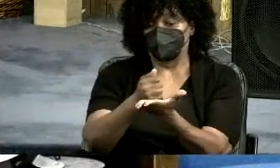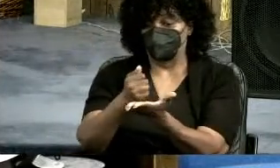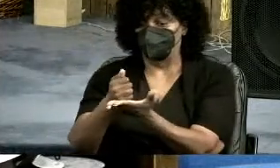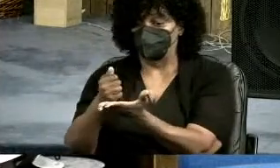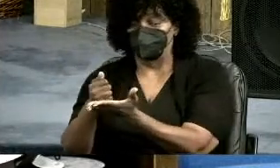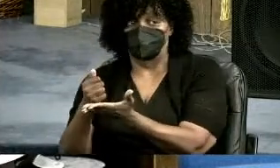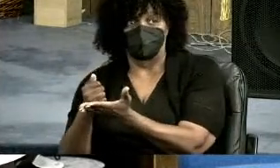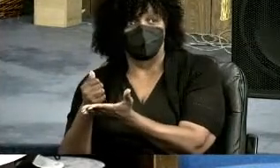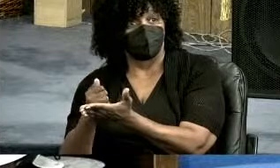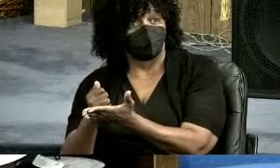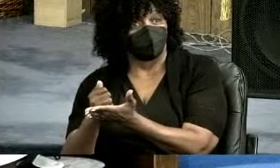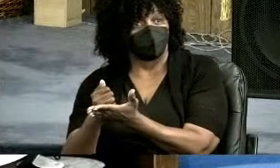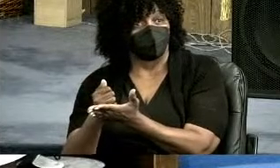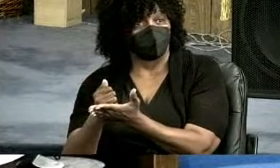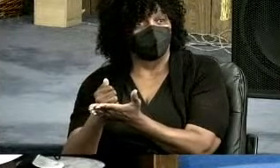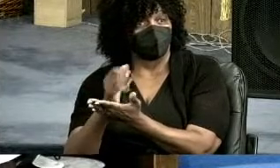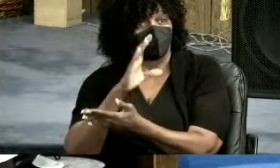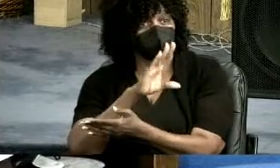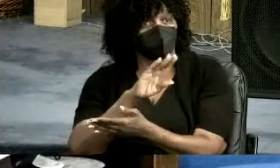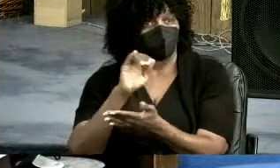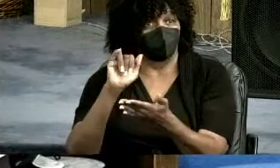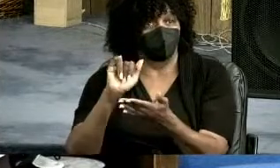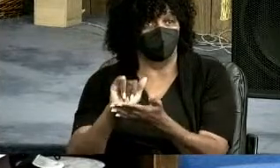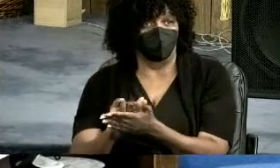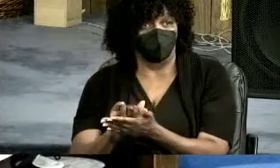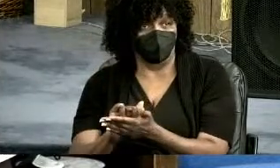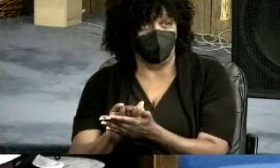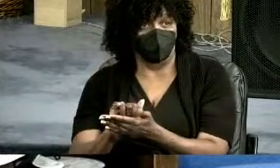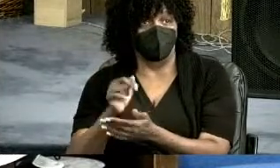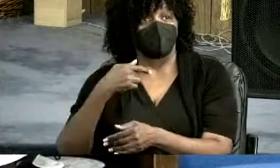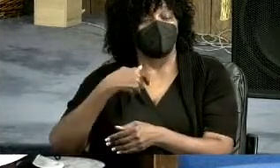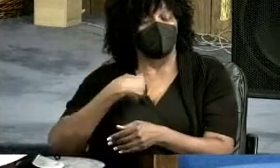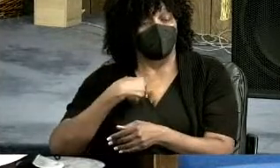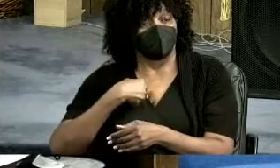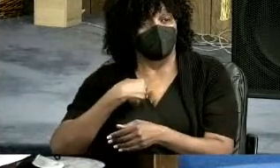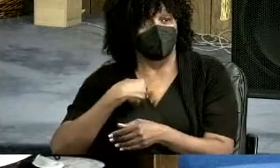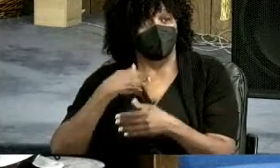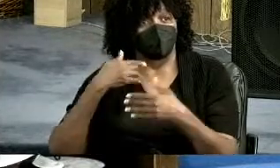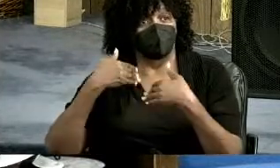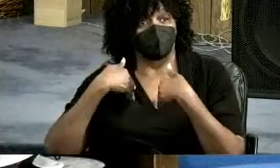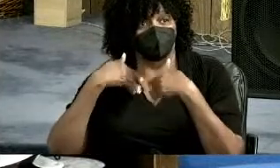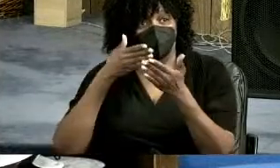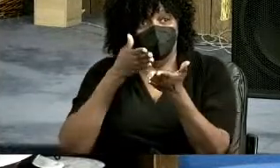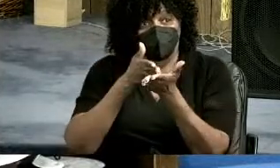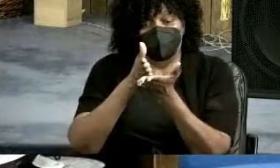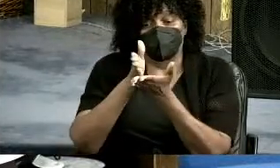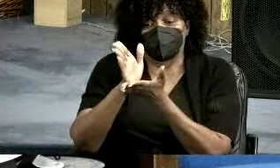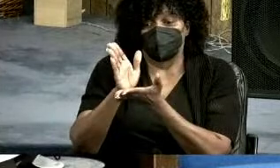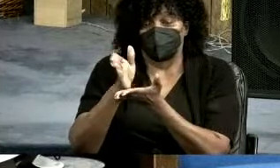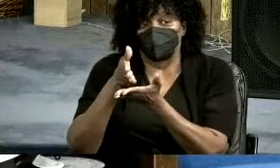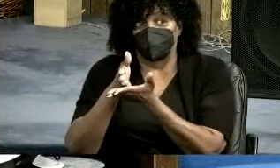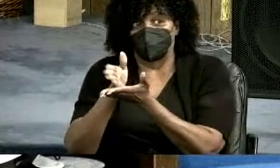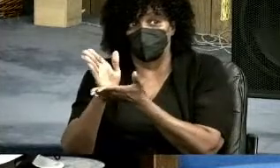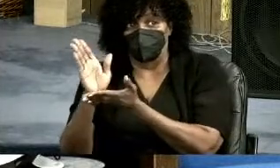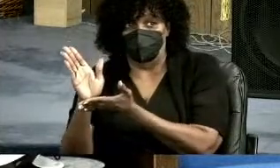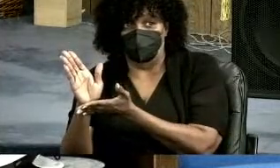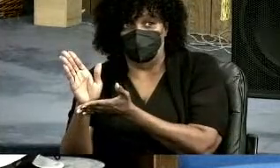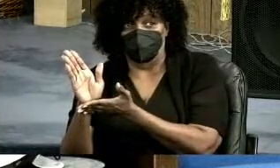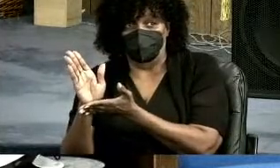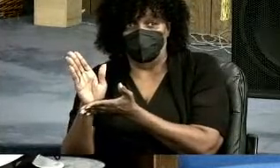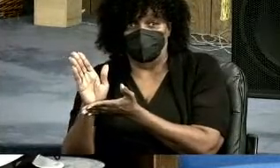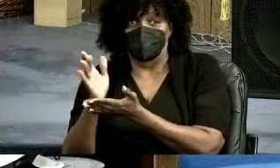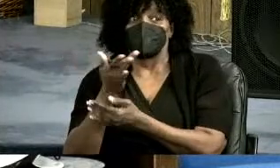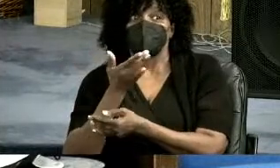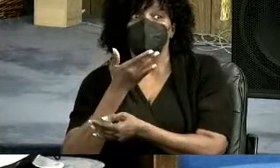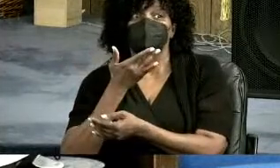And I recognize that being the First Lady, I do have privileges, I have perks, I have